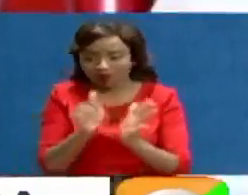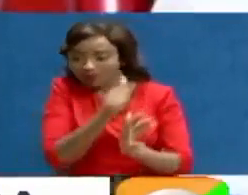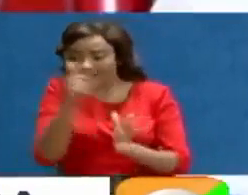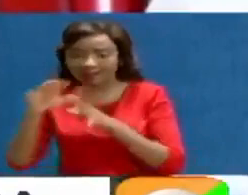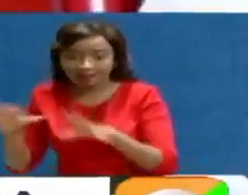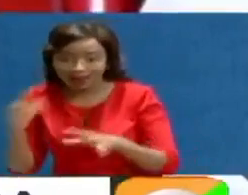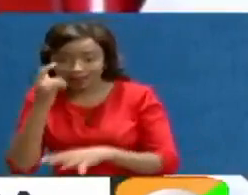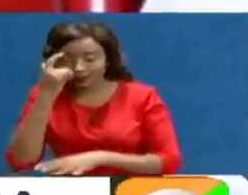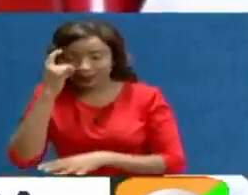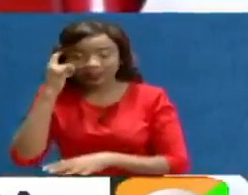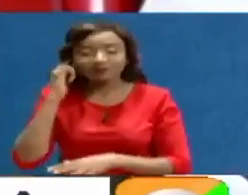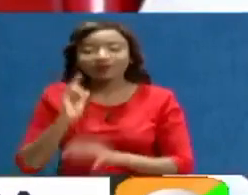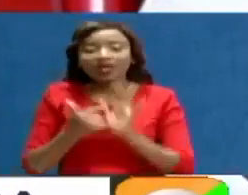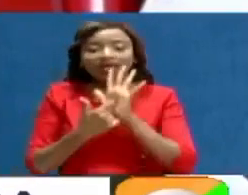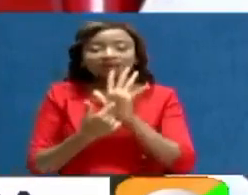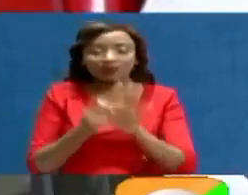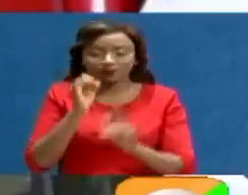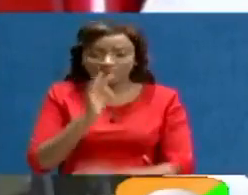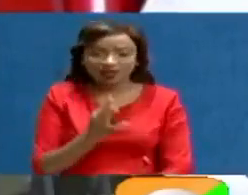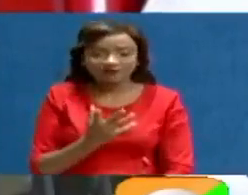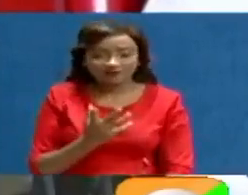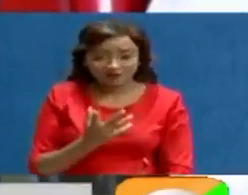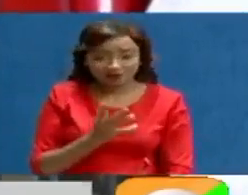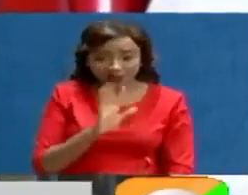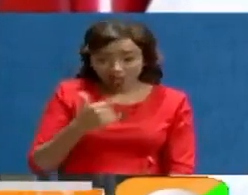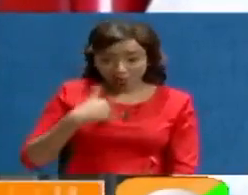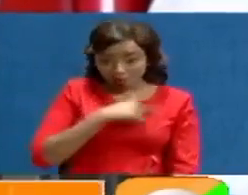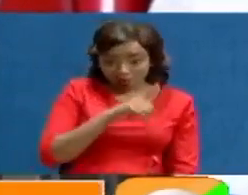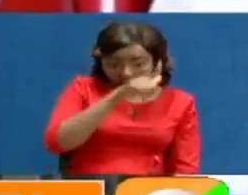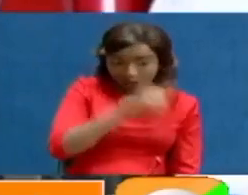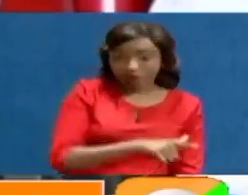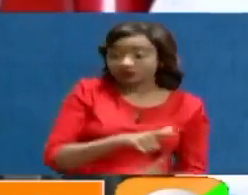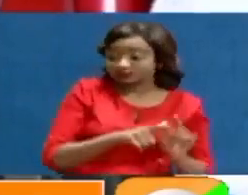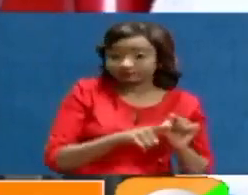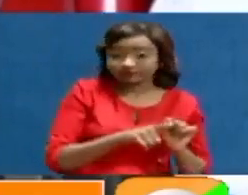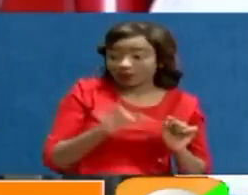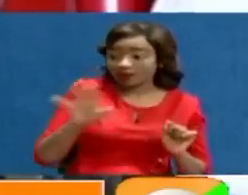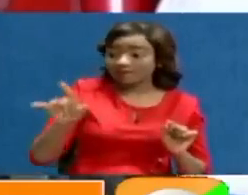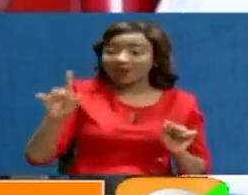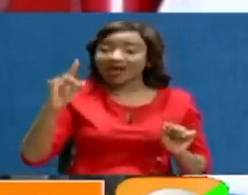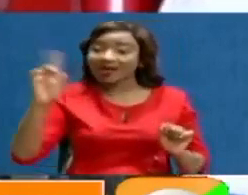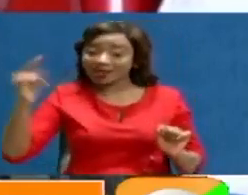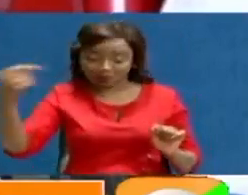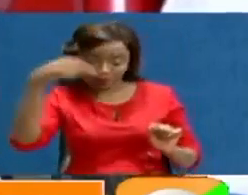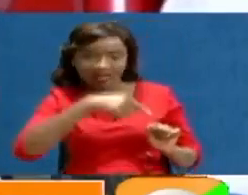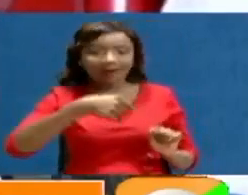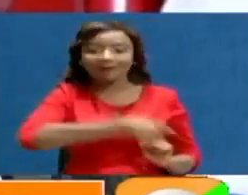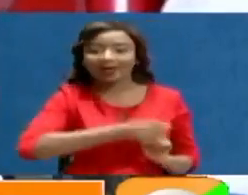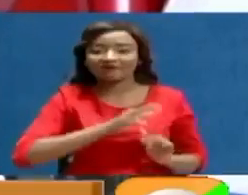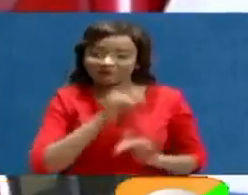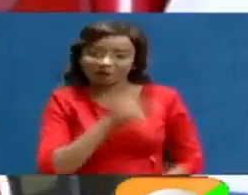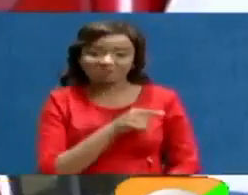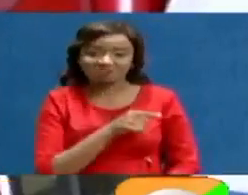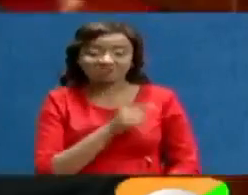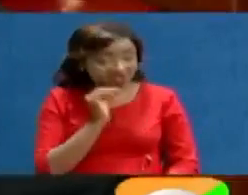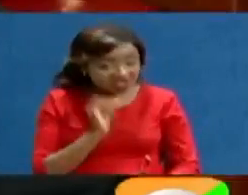players. If you were the lowest at that time, Nairobi Hospital will have come to buy from KEMSA